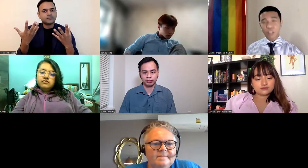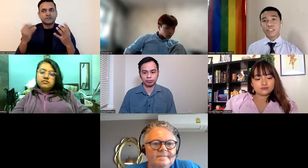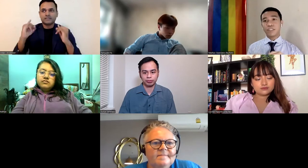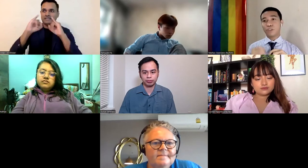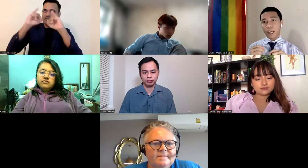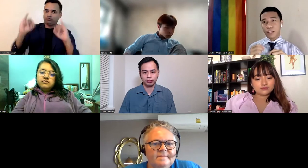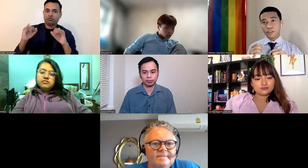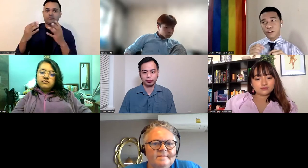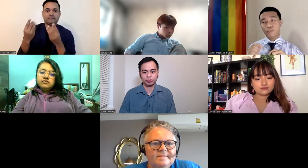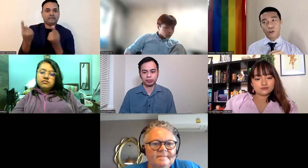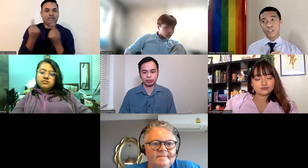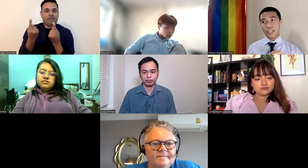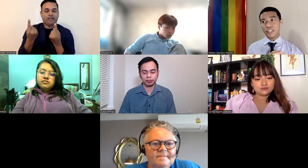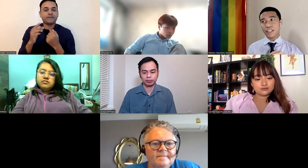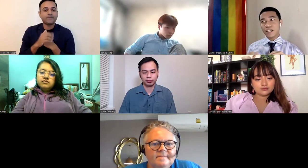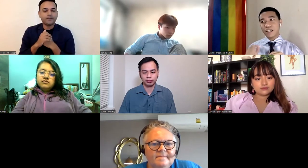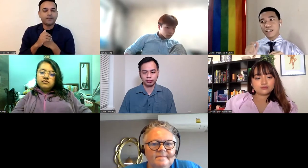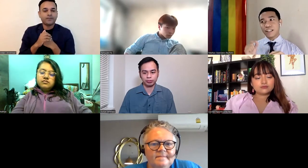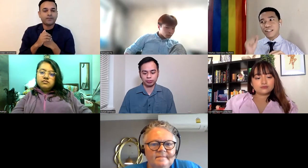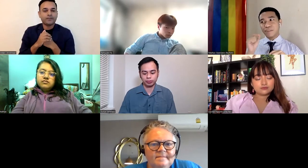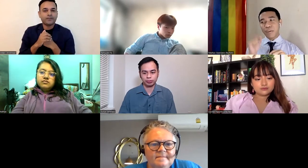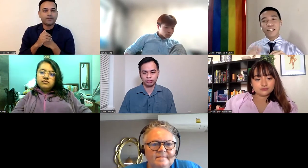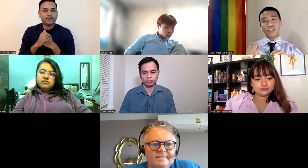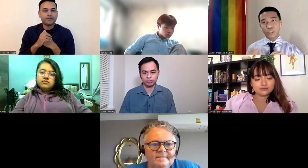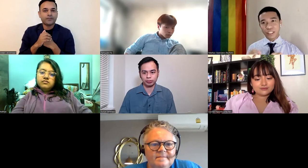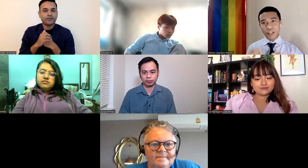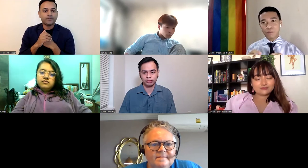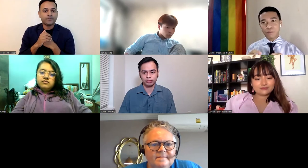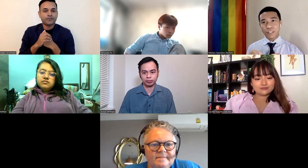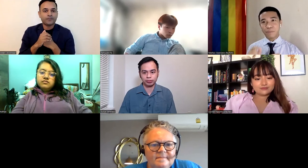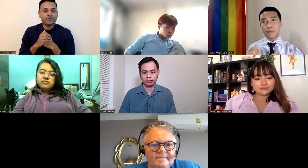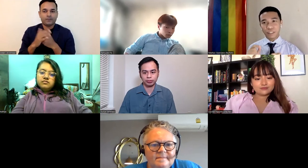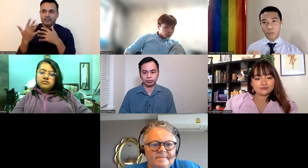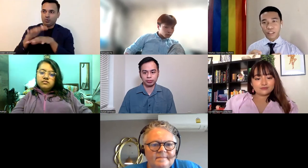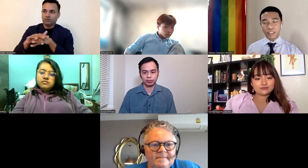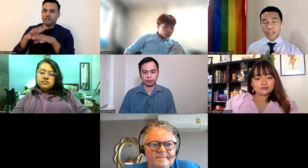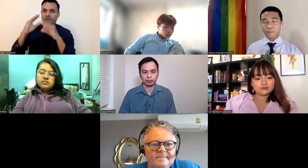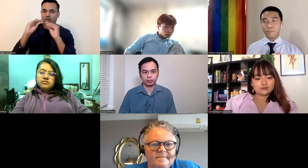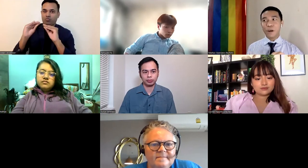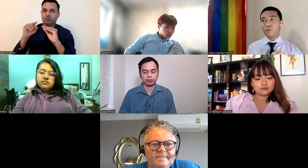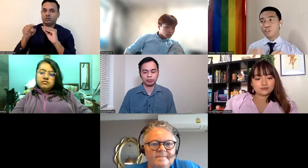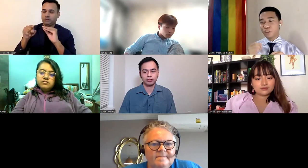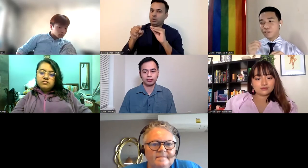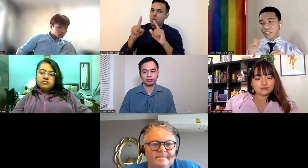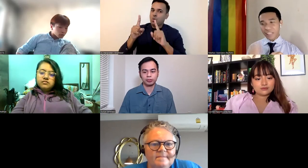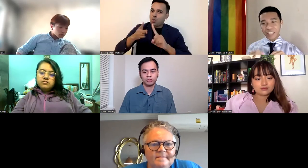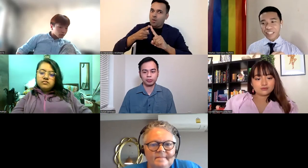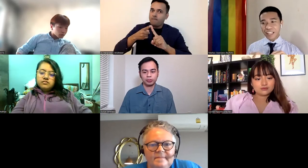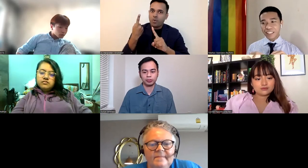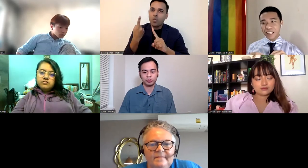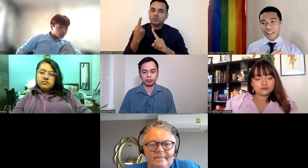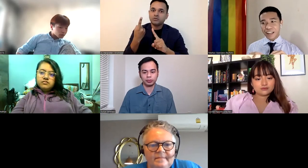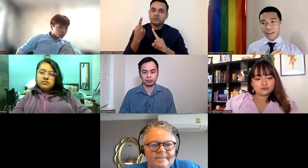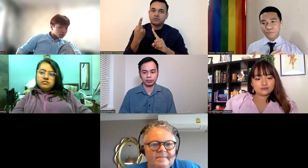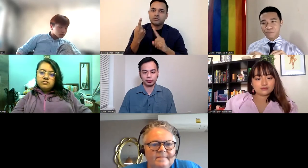better policies and of course in making sure that they are implemented well. We should think